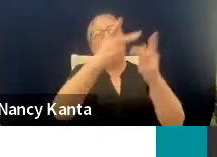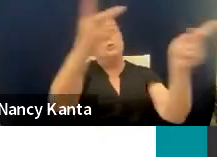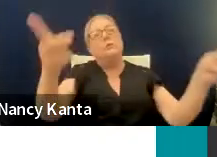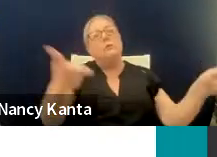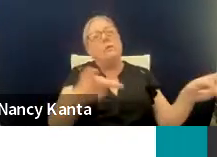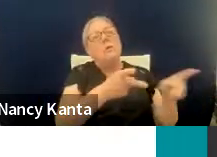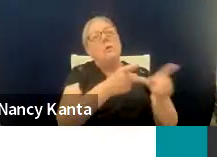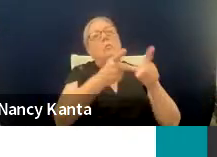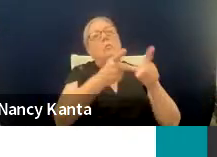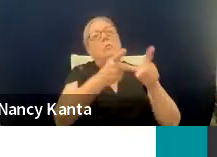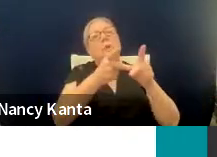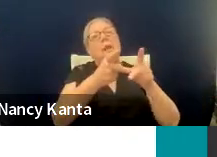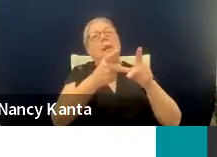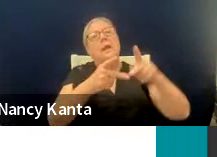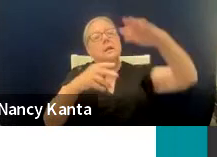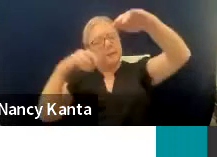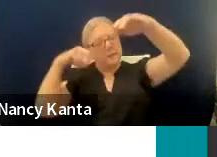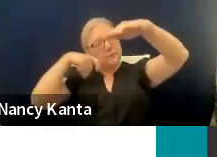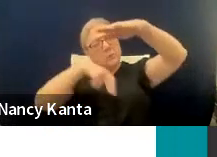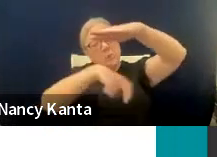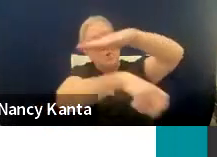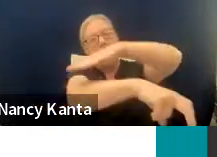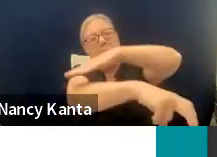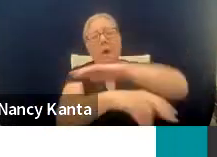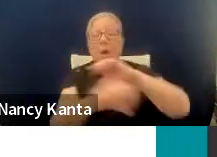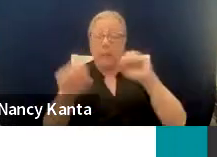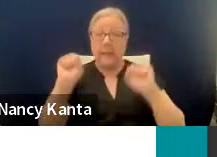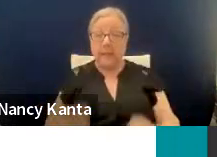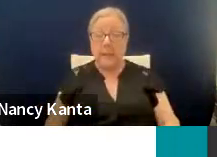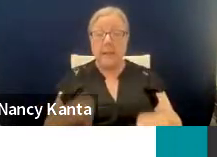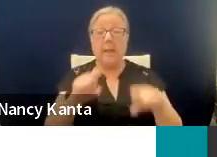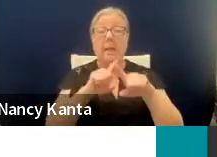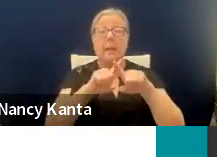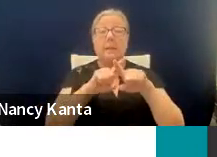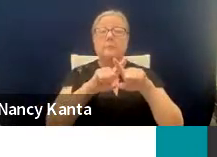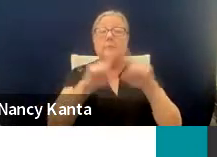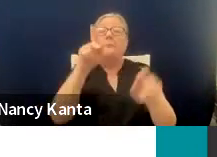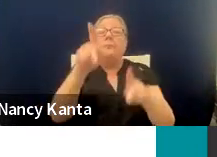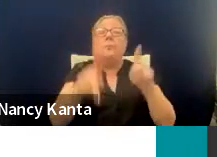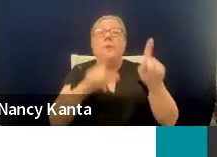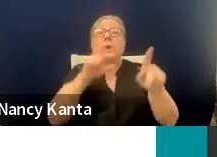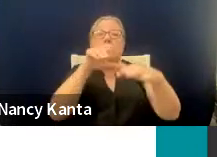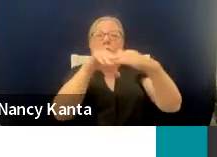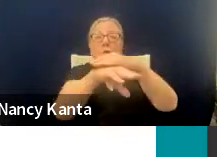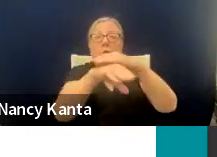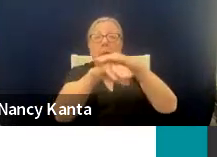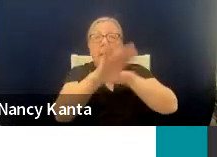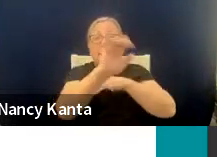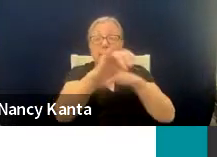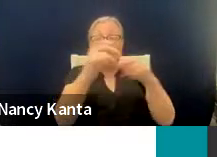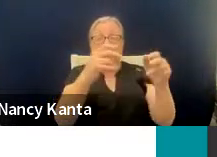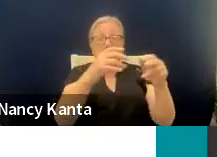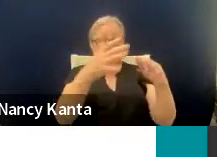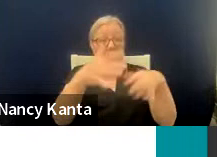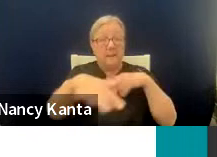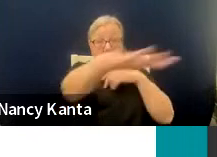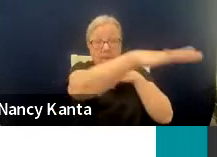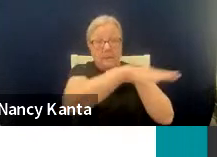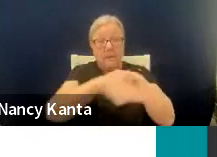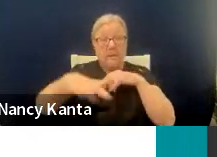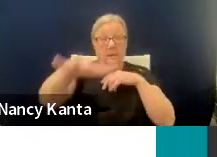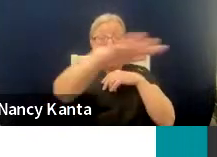We can get there, but we need to make sure that people who are accessing that space have not been cut off in any other